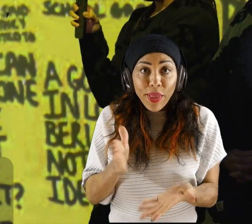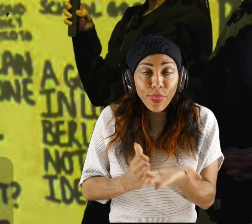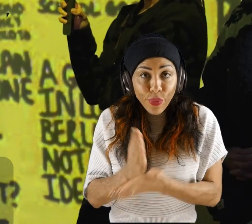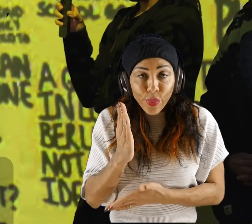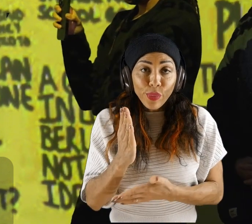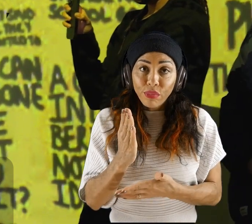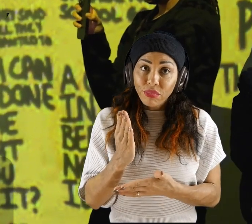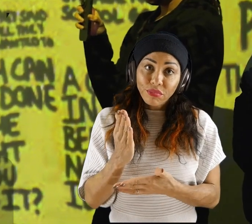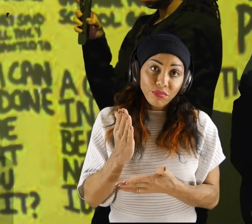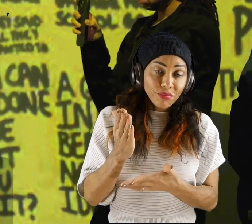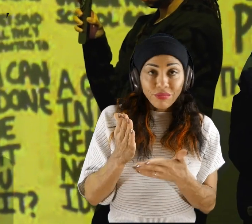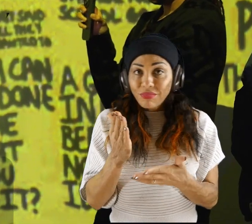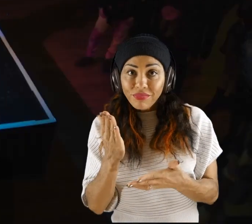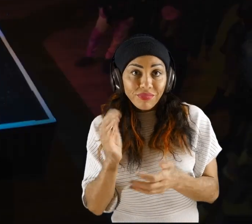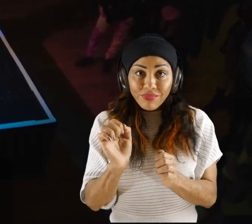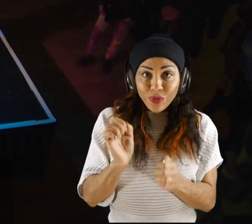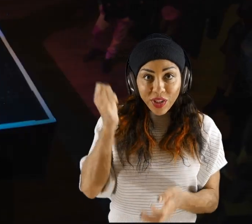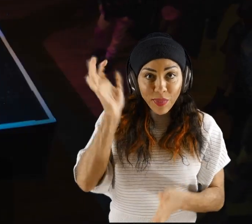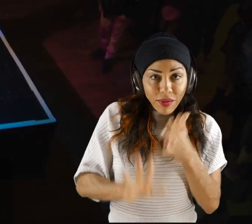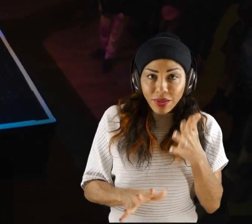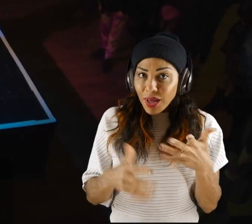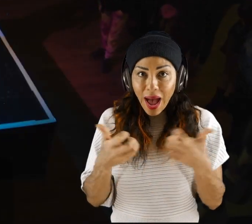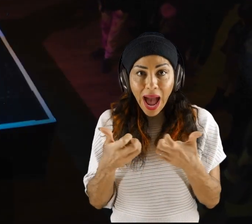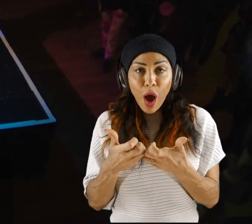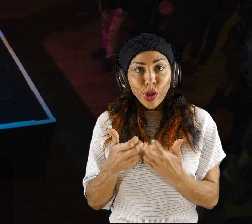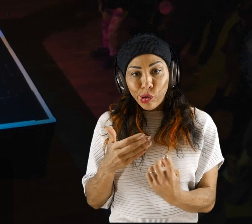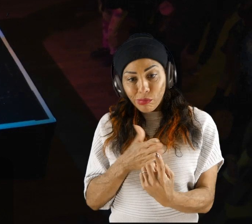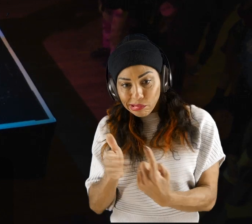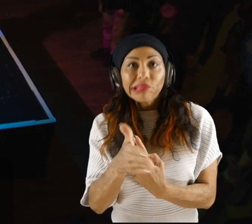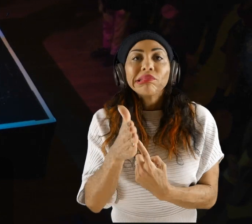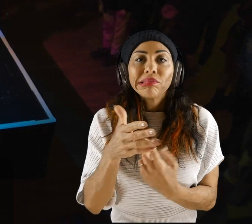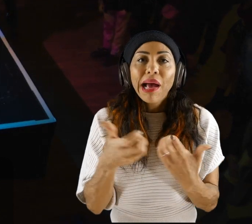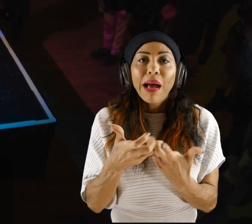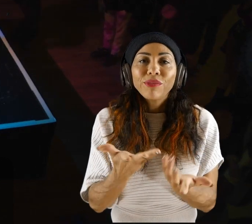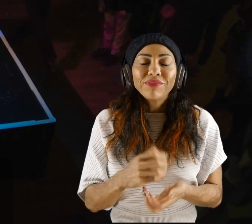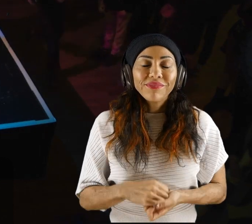could you share how you overcame that? Yeah.